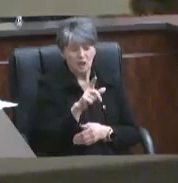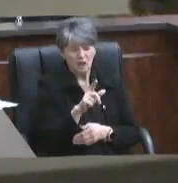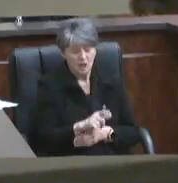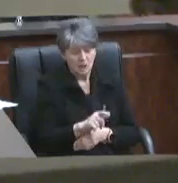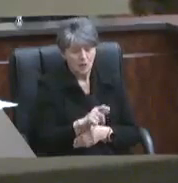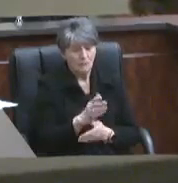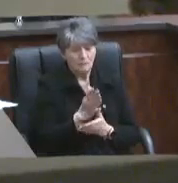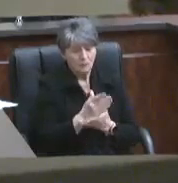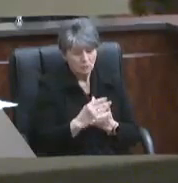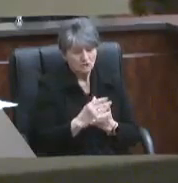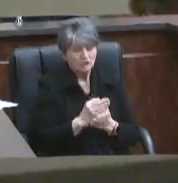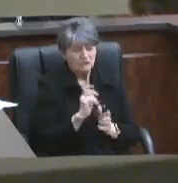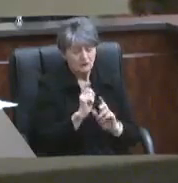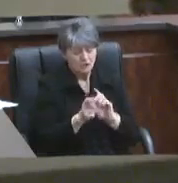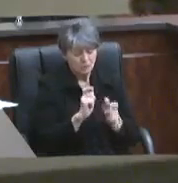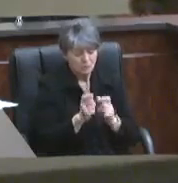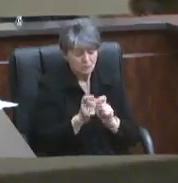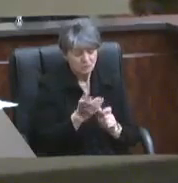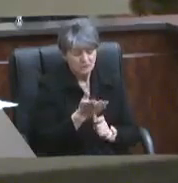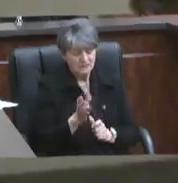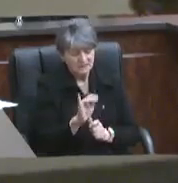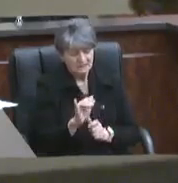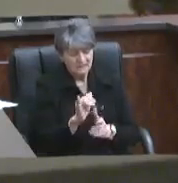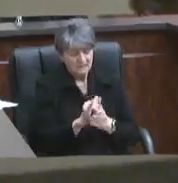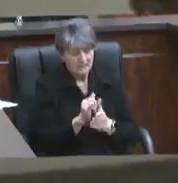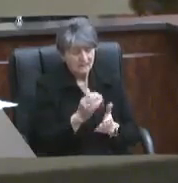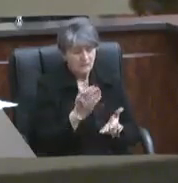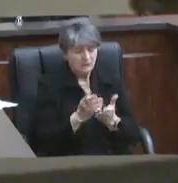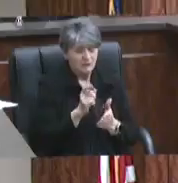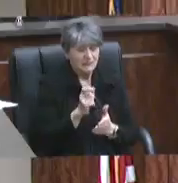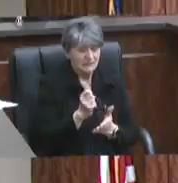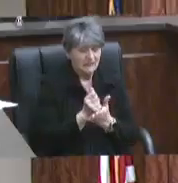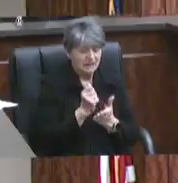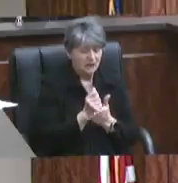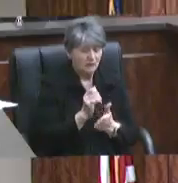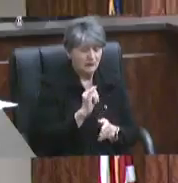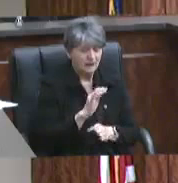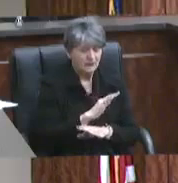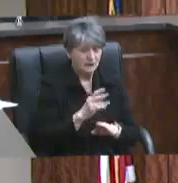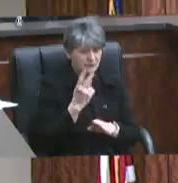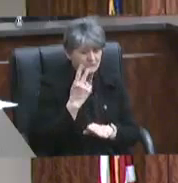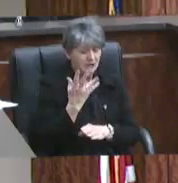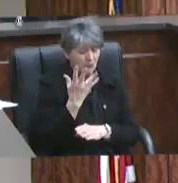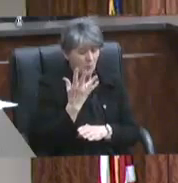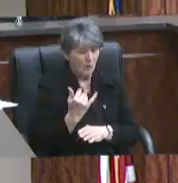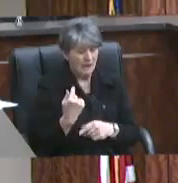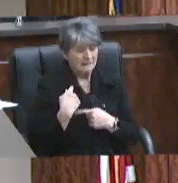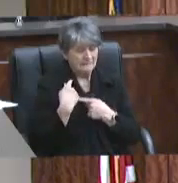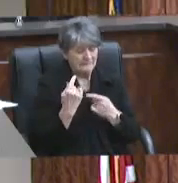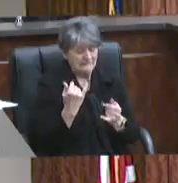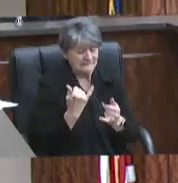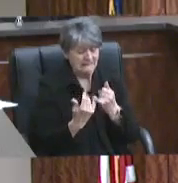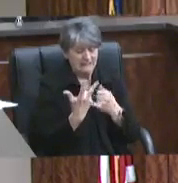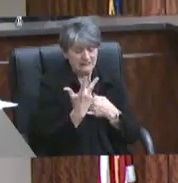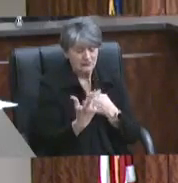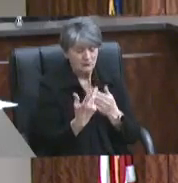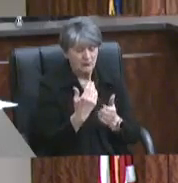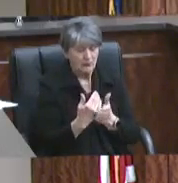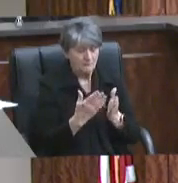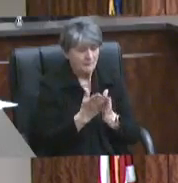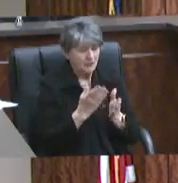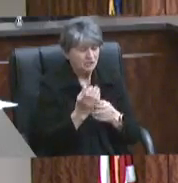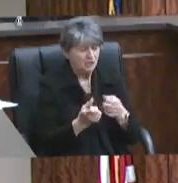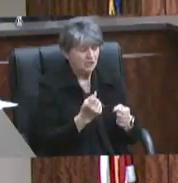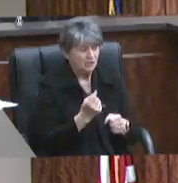of contributions, things like that, they might need help. And I don't see why, since in the last 3 budget years, we've had